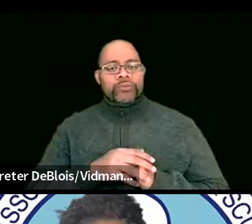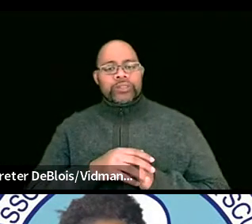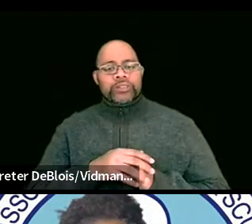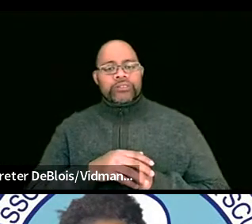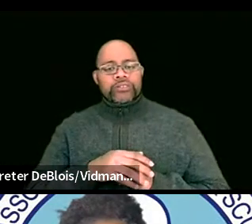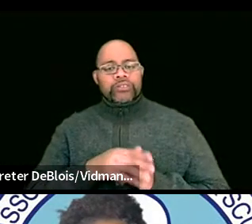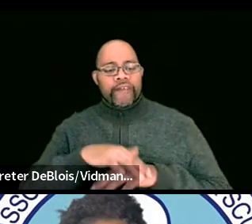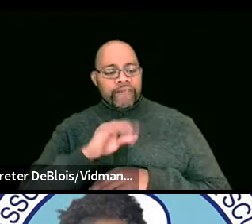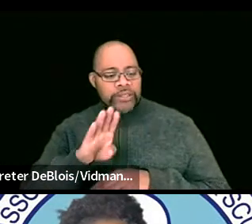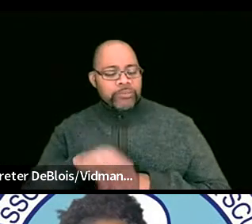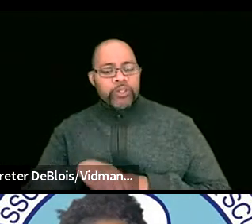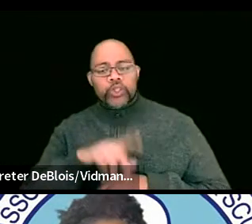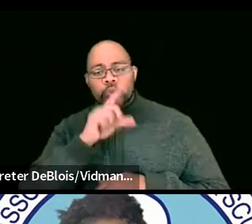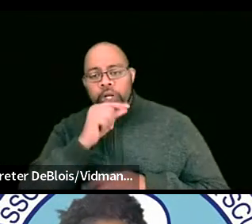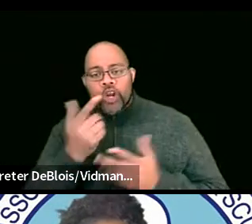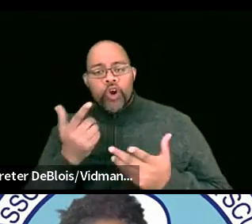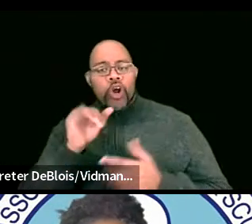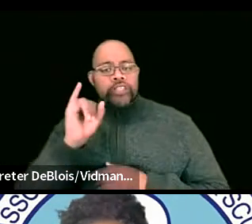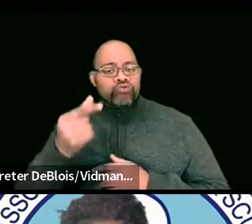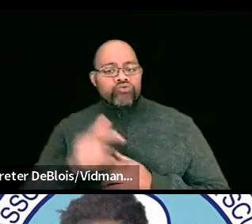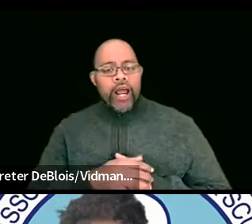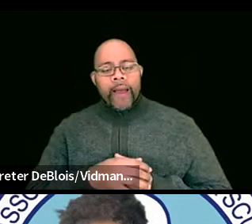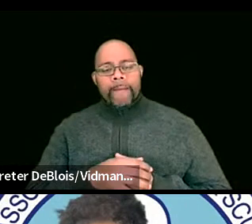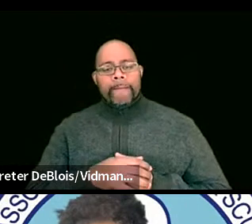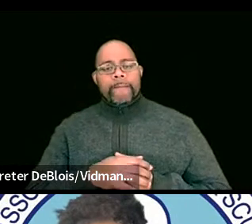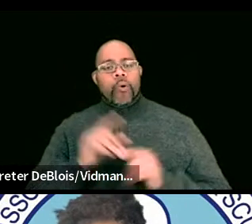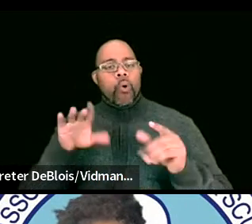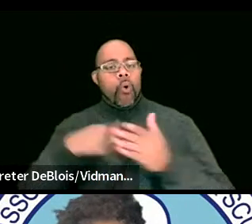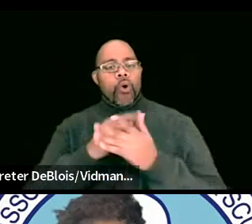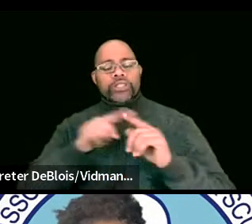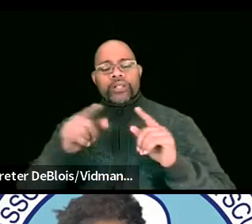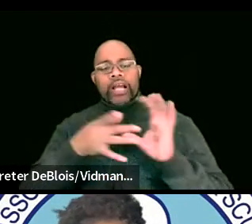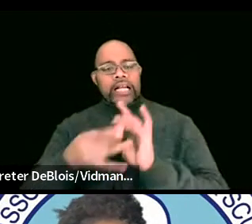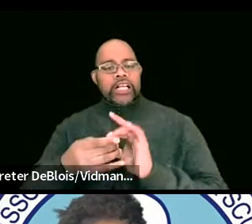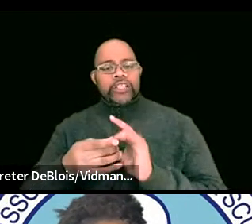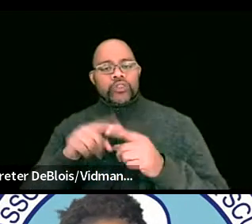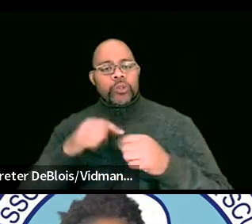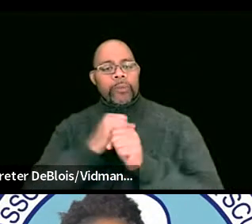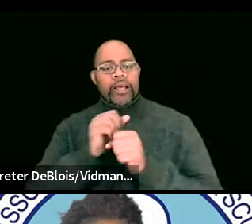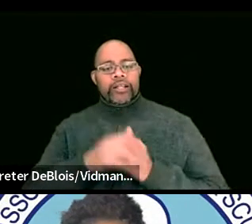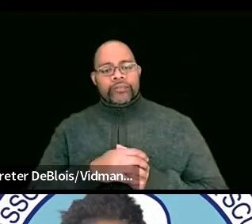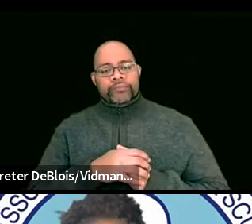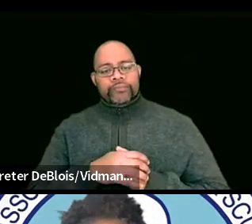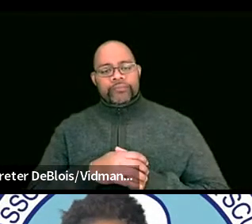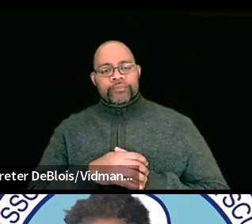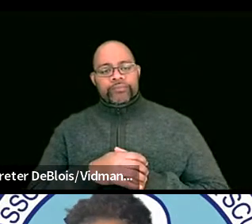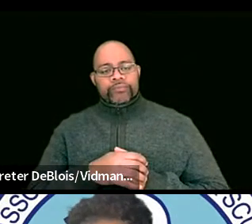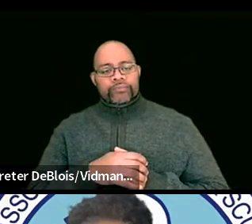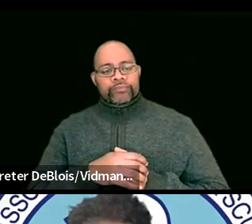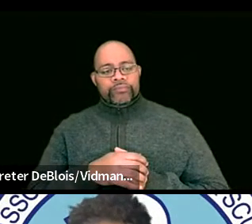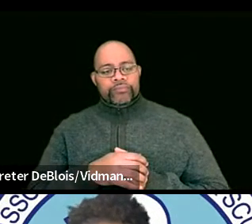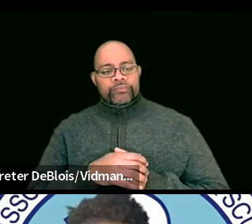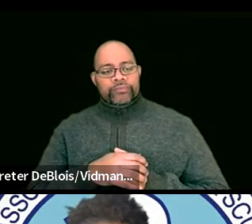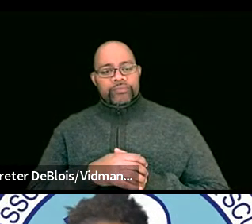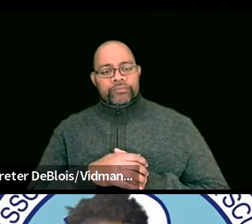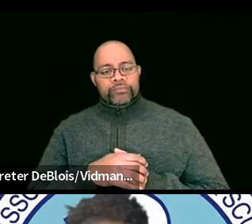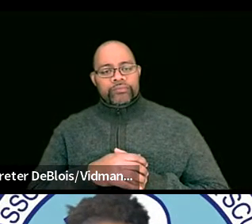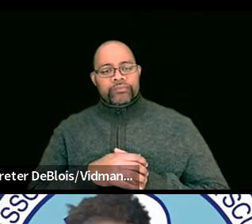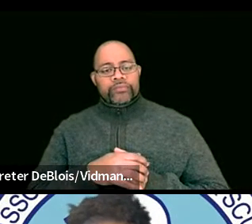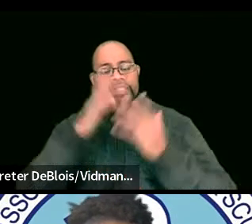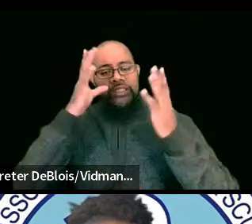Facebook, looking on Twitter, looking on Instagram. There's all sorts of connections to be made. So yeah,